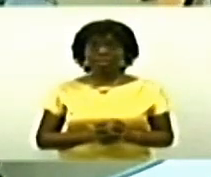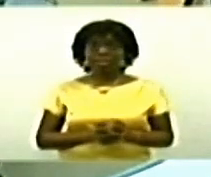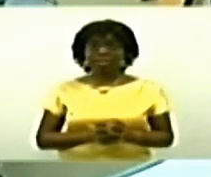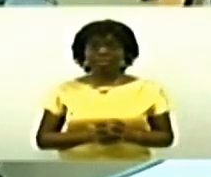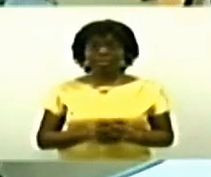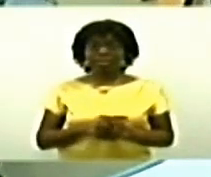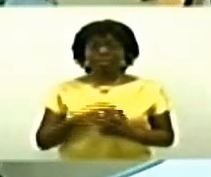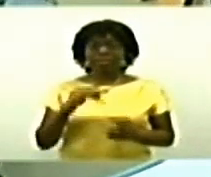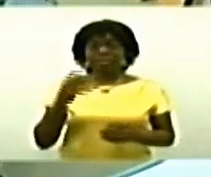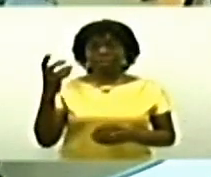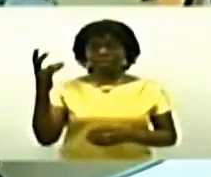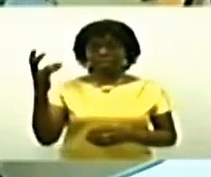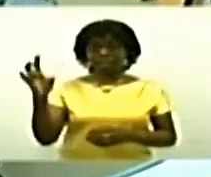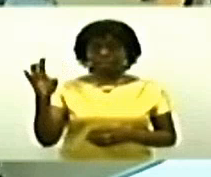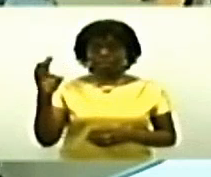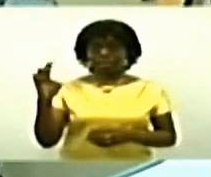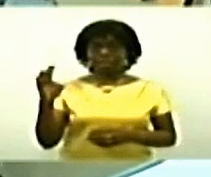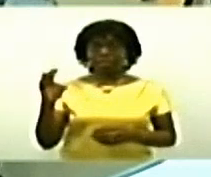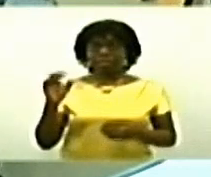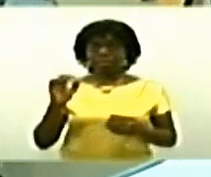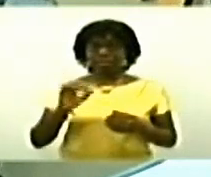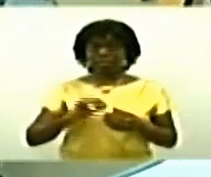Item number 17, adjournment.